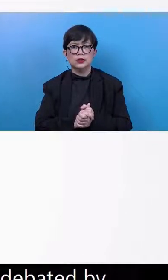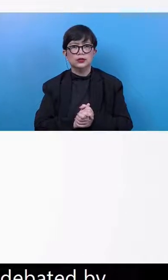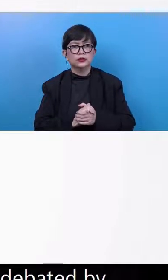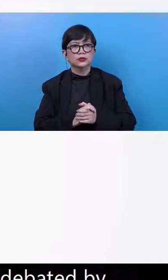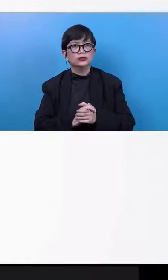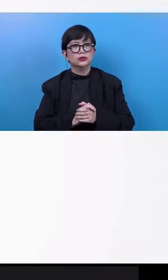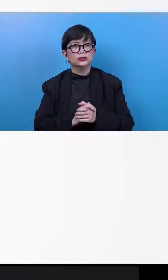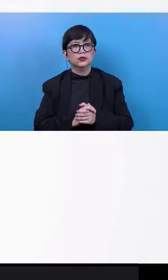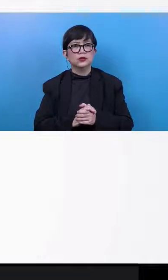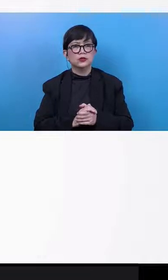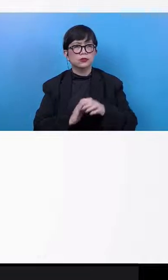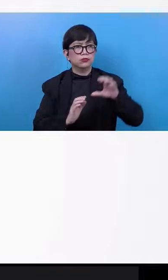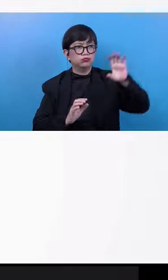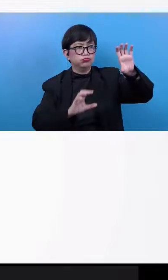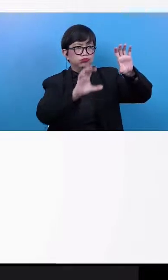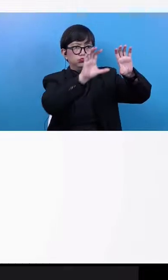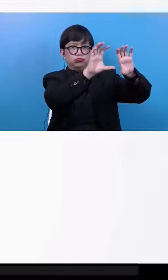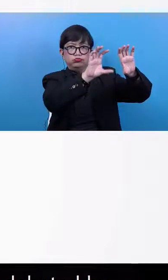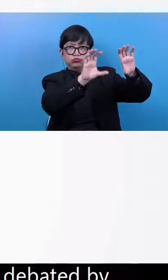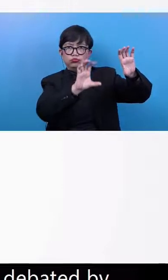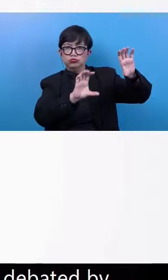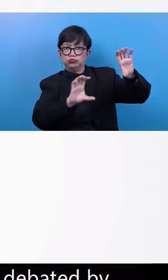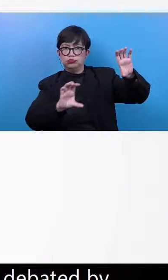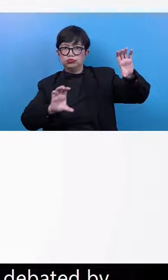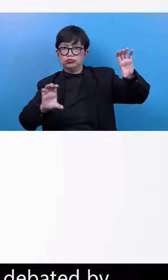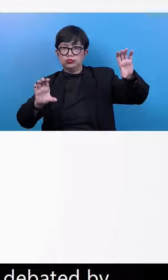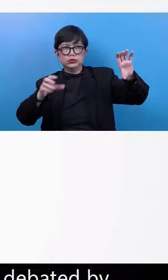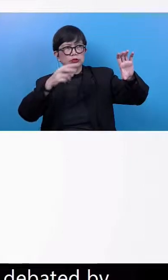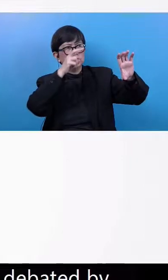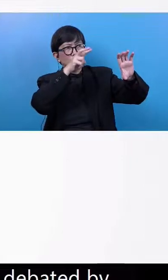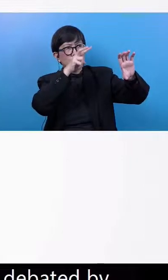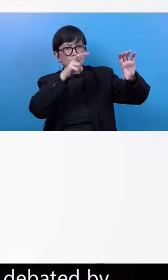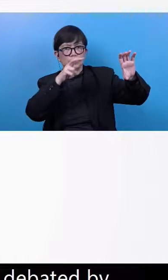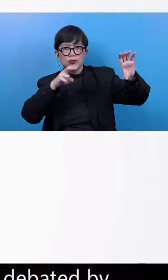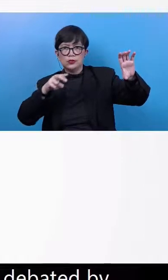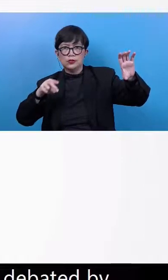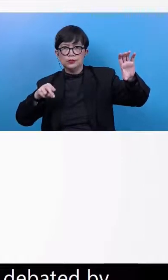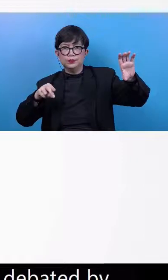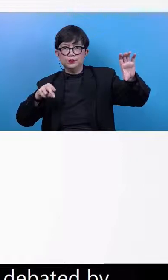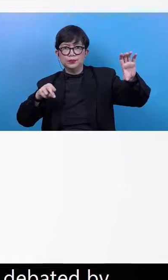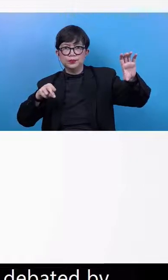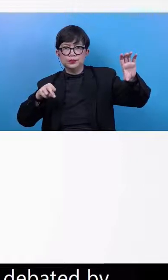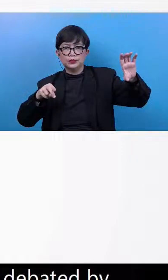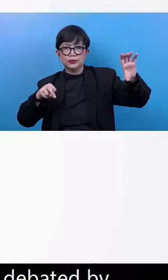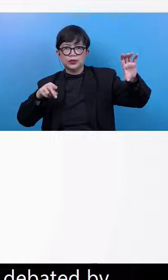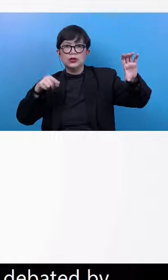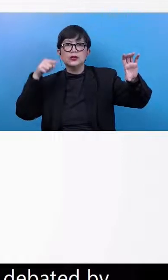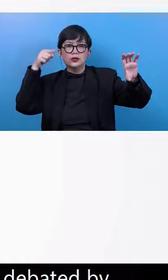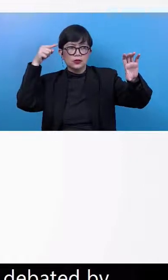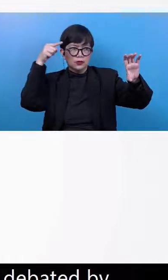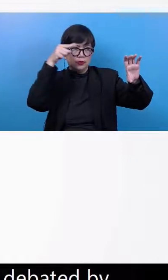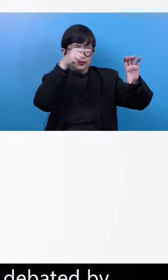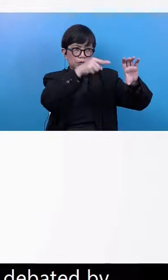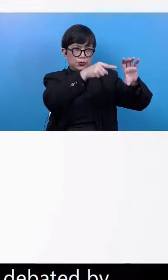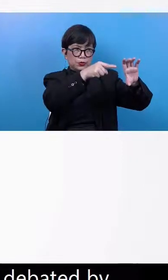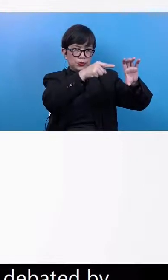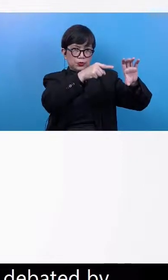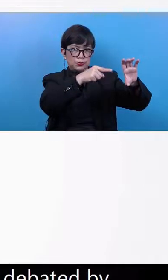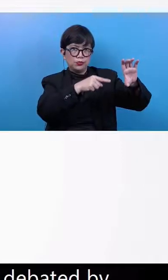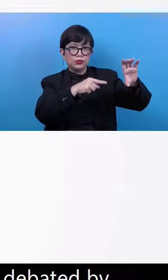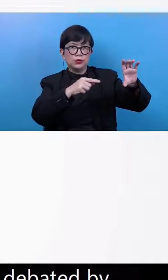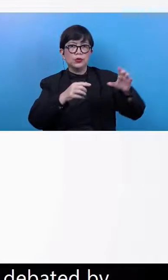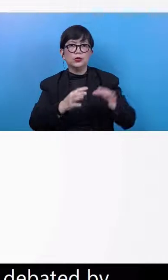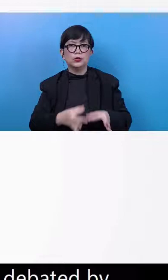characterize a new geological epoch. But we think that it's a useful frame to bring together challenges ranging from